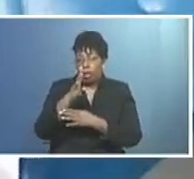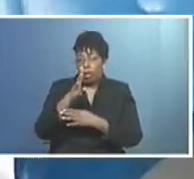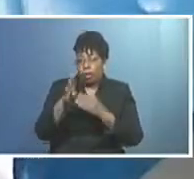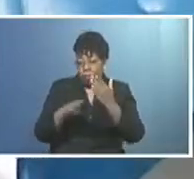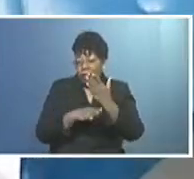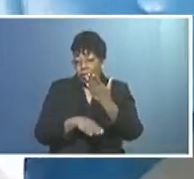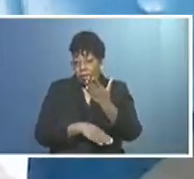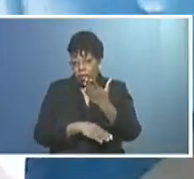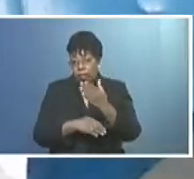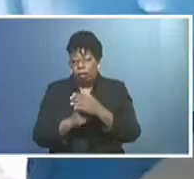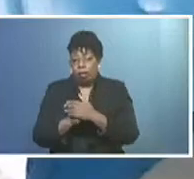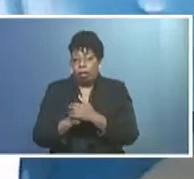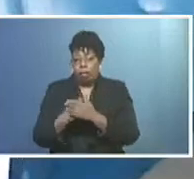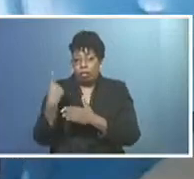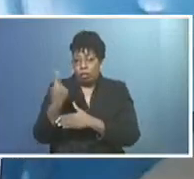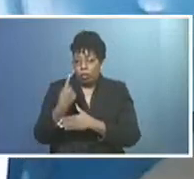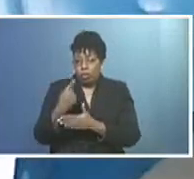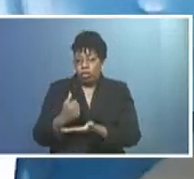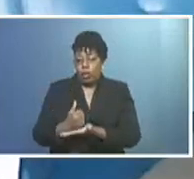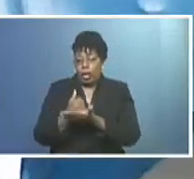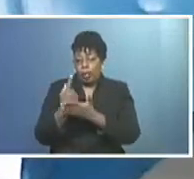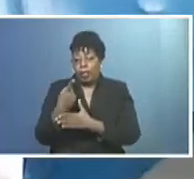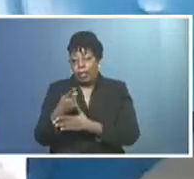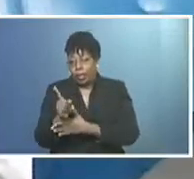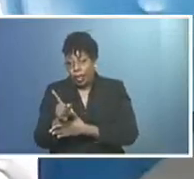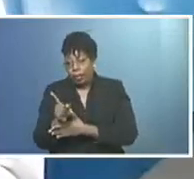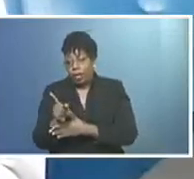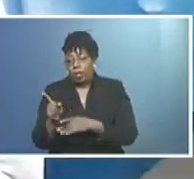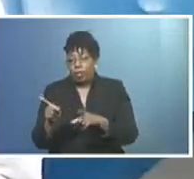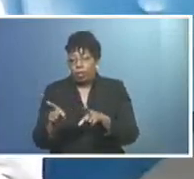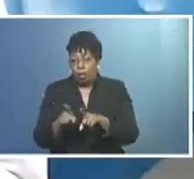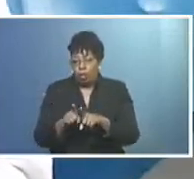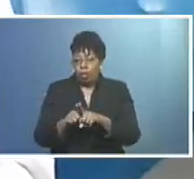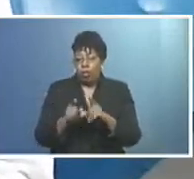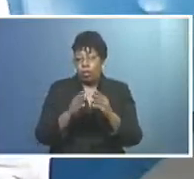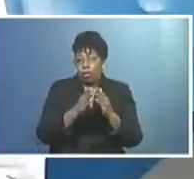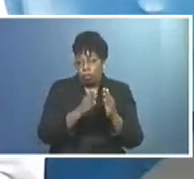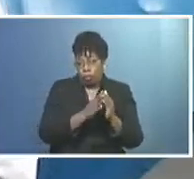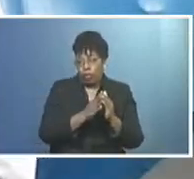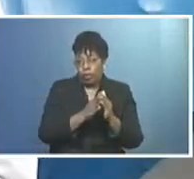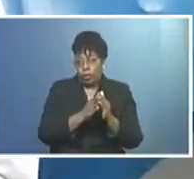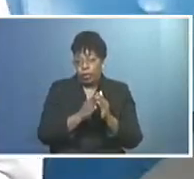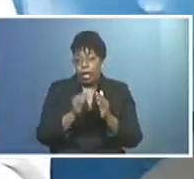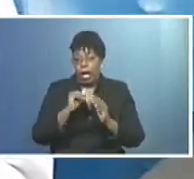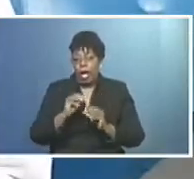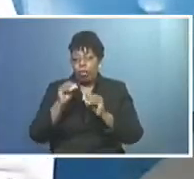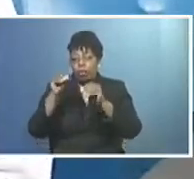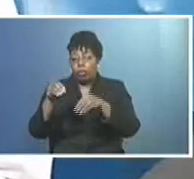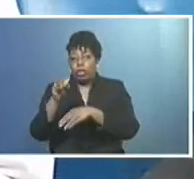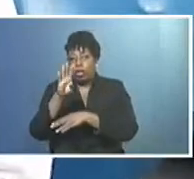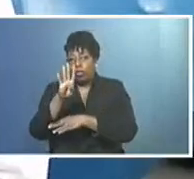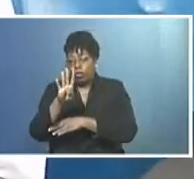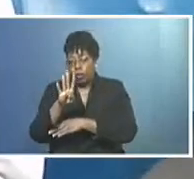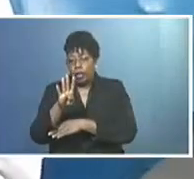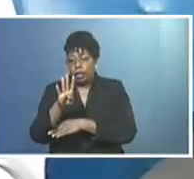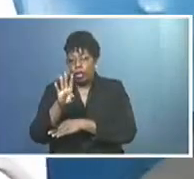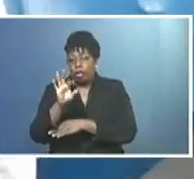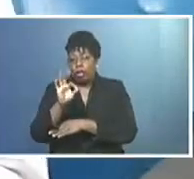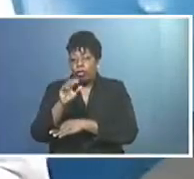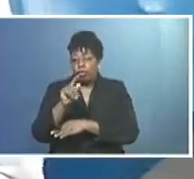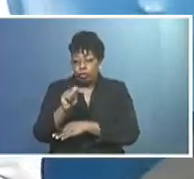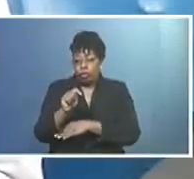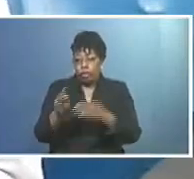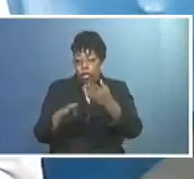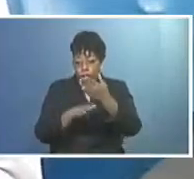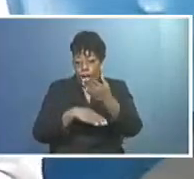said, in an effort to not only assist them, but assist the community at large, I would place 40-foot dumpsters throughout the